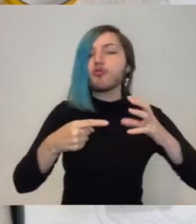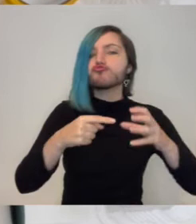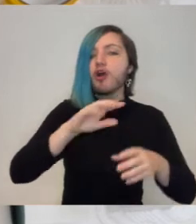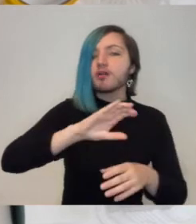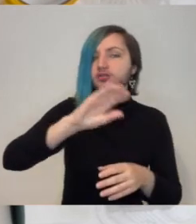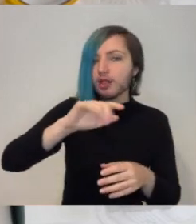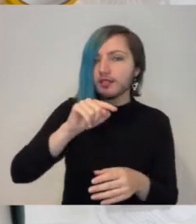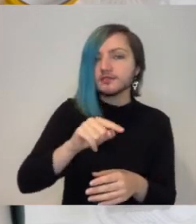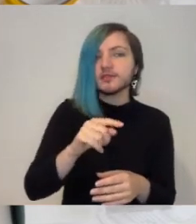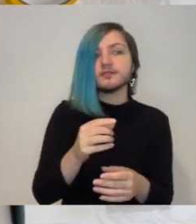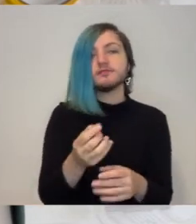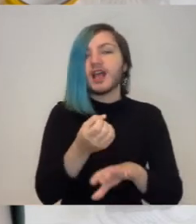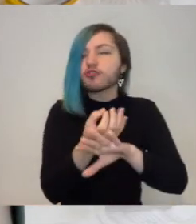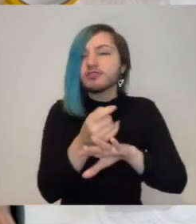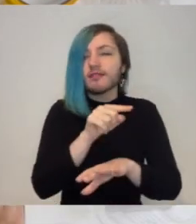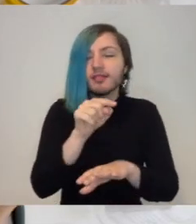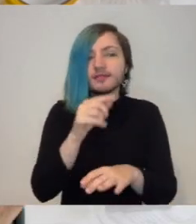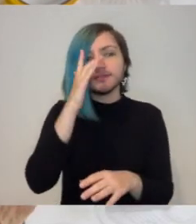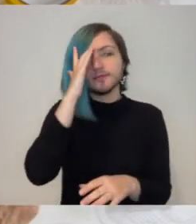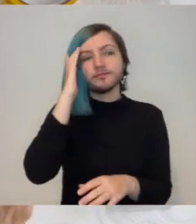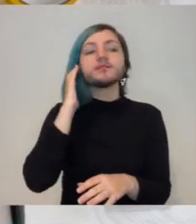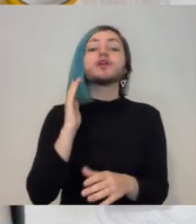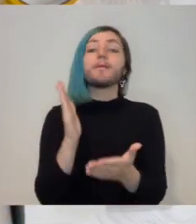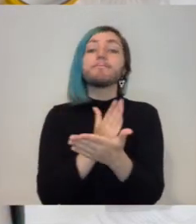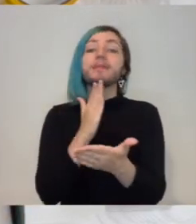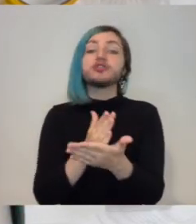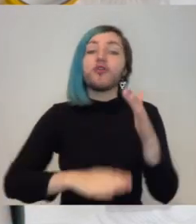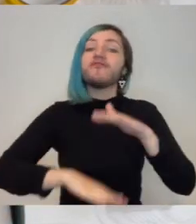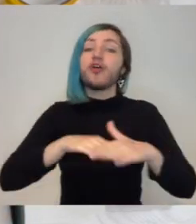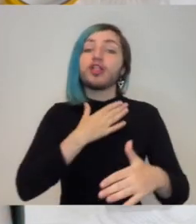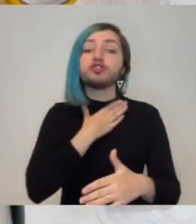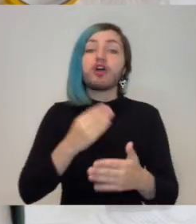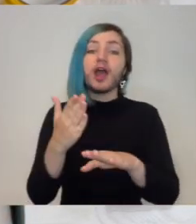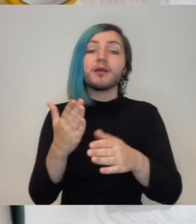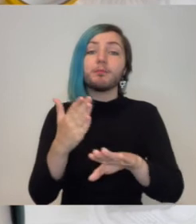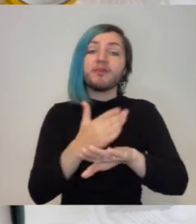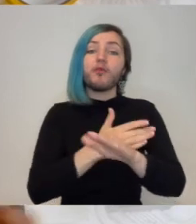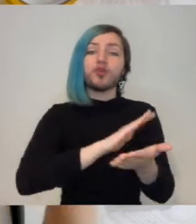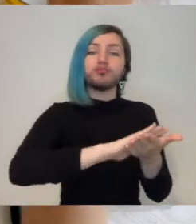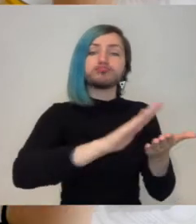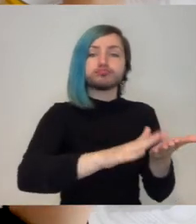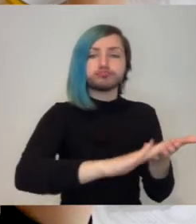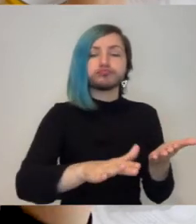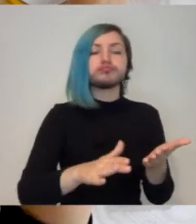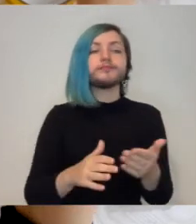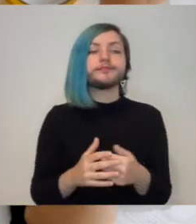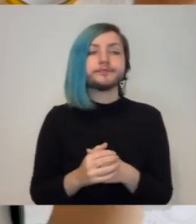to do is to make sure it completely dries before you think about removing